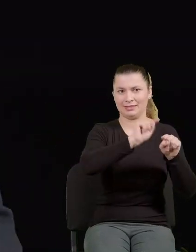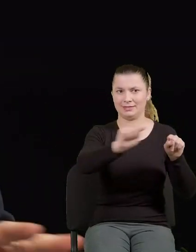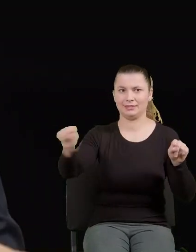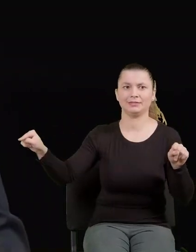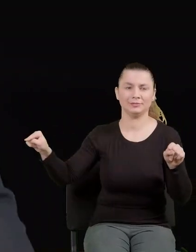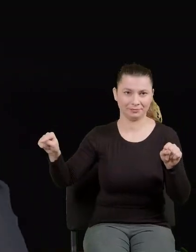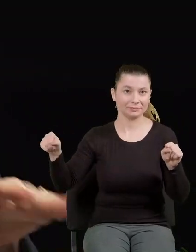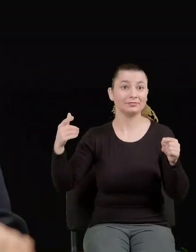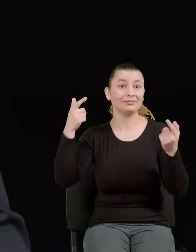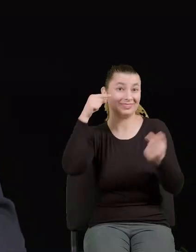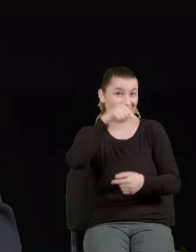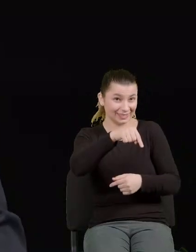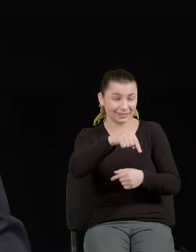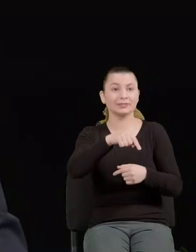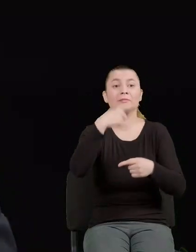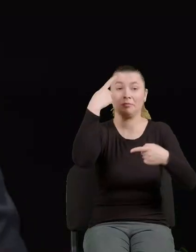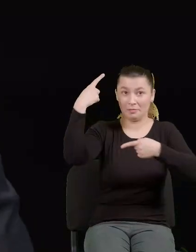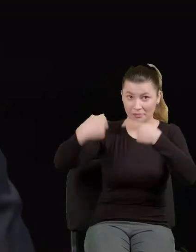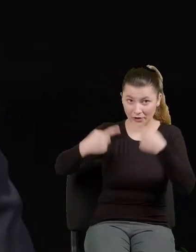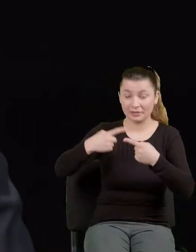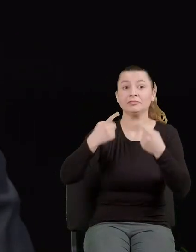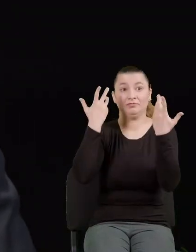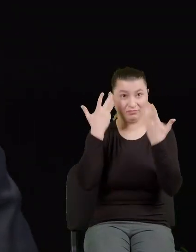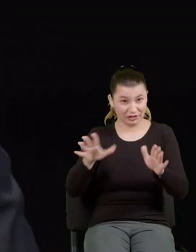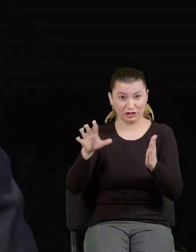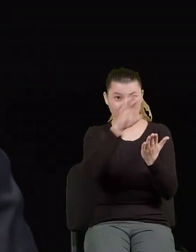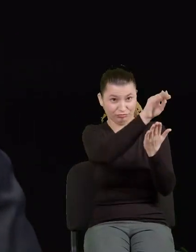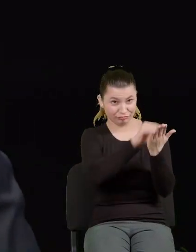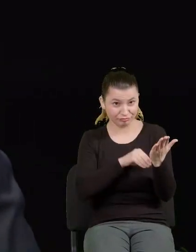all those puzzles in the picture, and